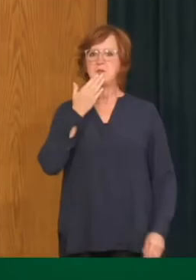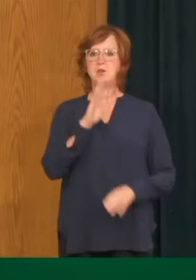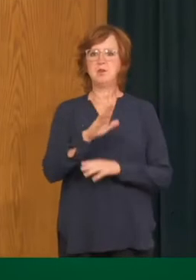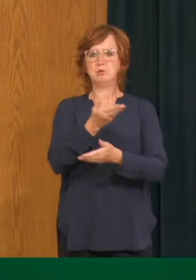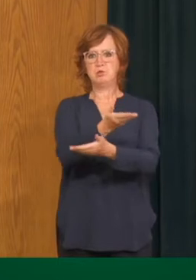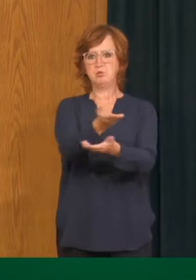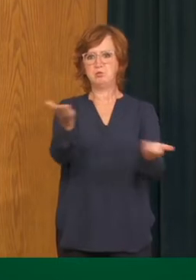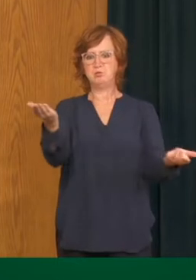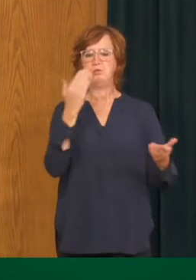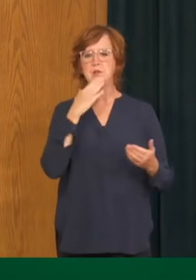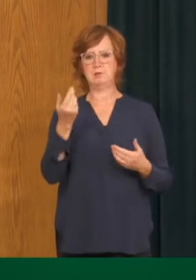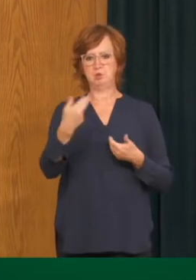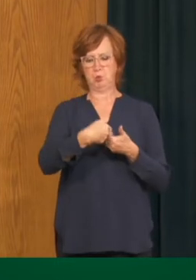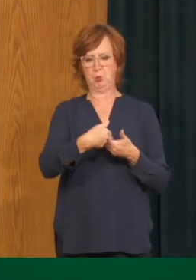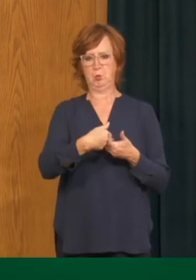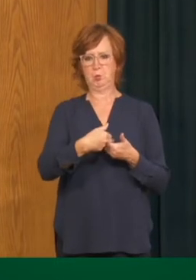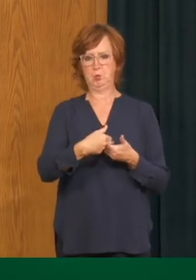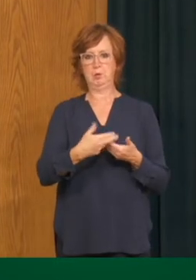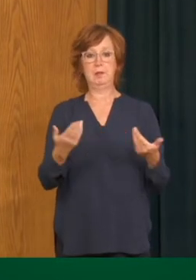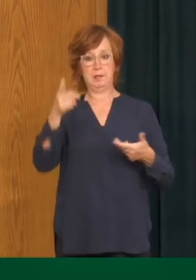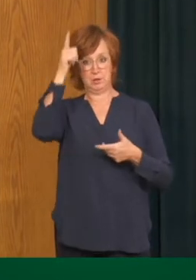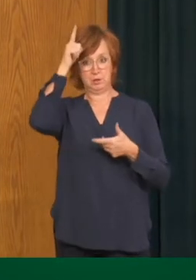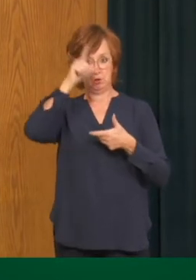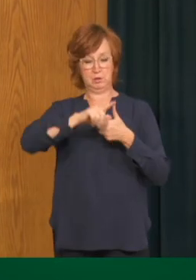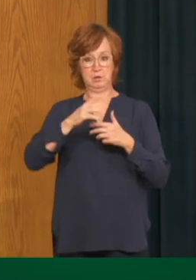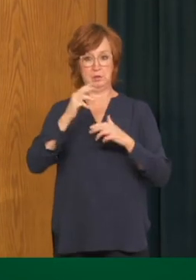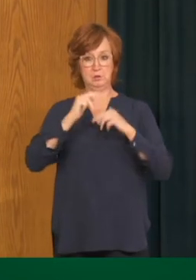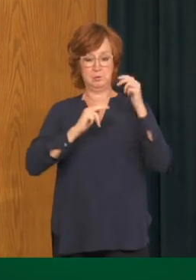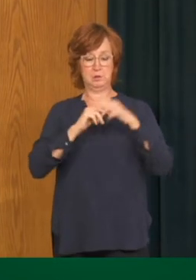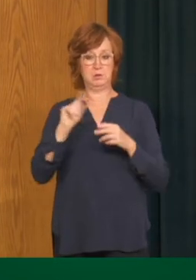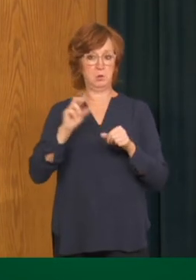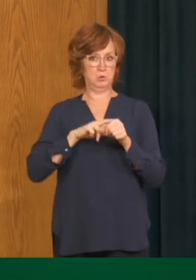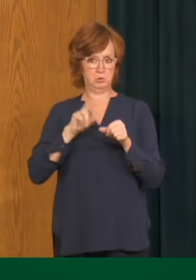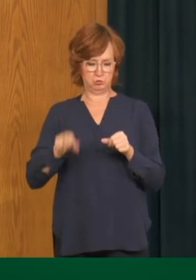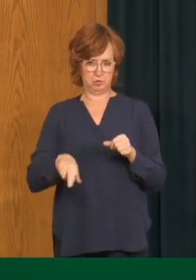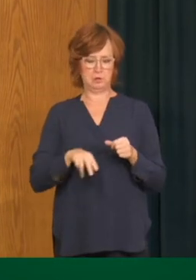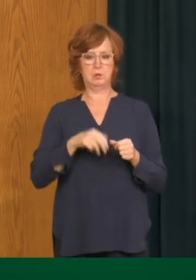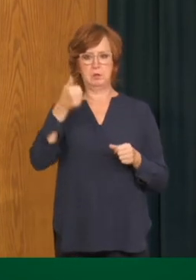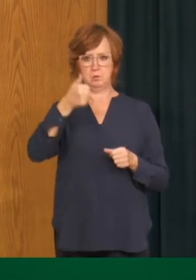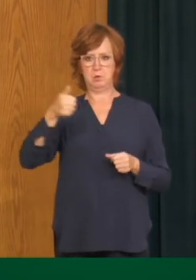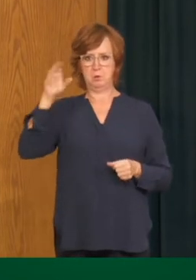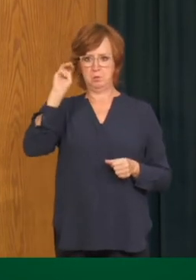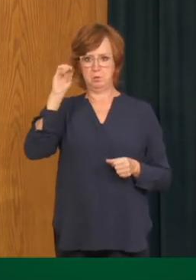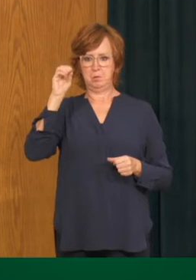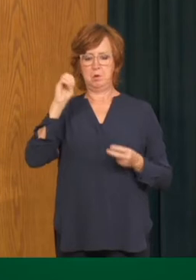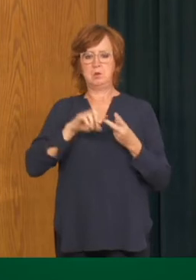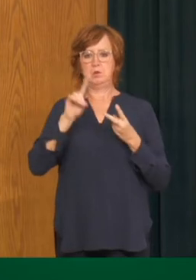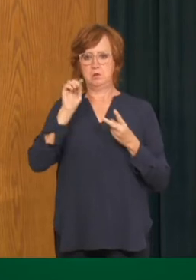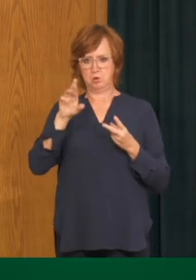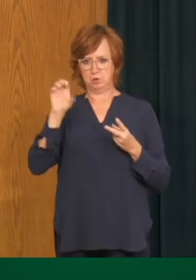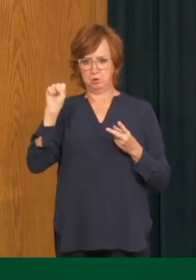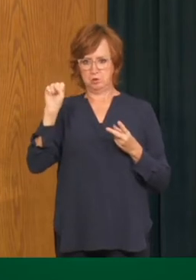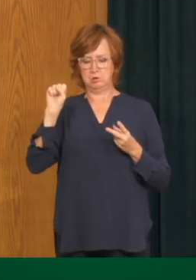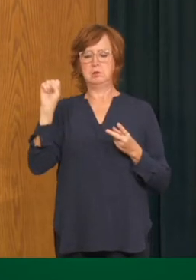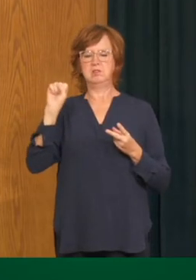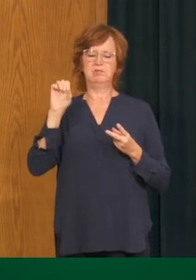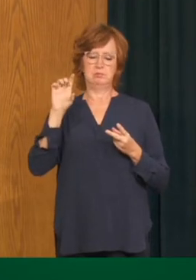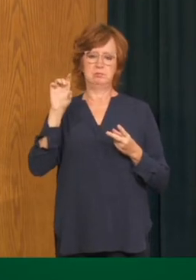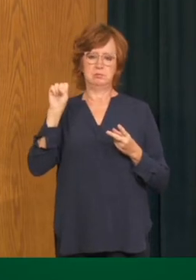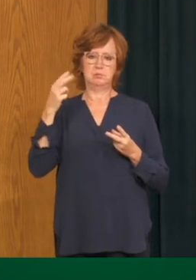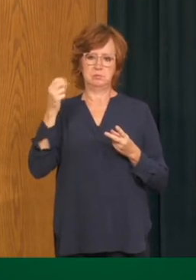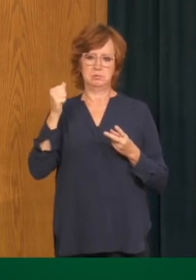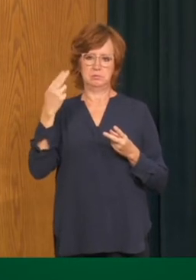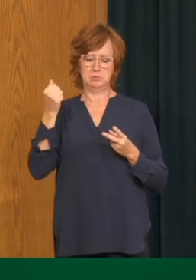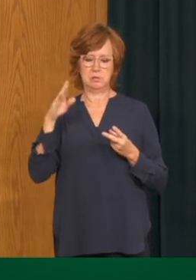Good afternoon, everyone, and thank you for joining us today. In the Legislative Building in Regina, we have Premier Scott Moe and Dr. Shahab. Joining us over the